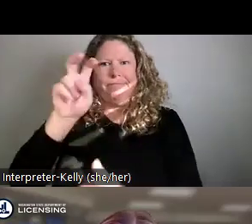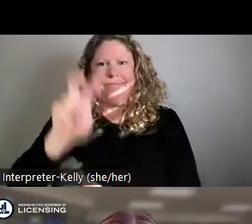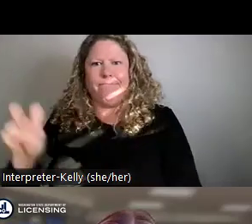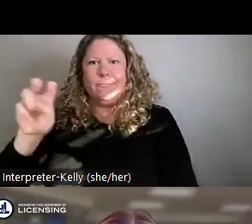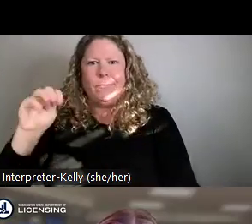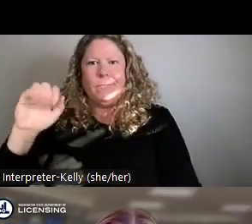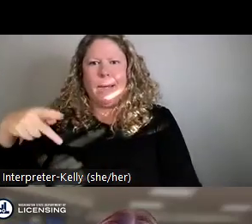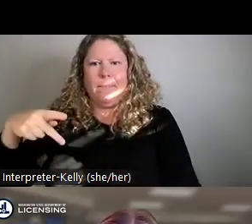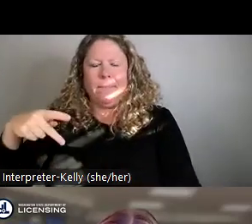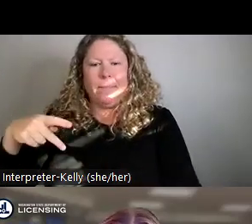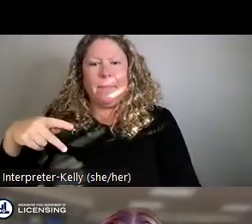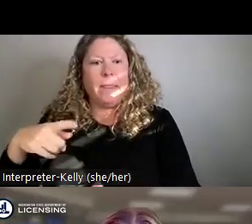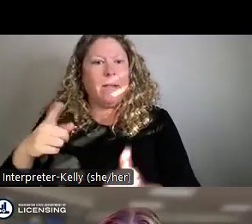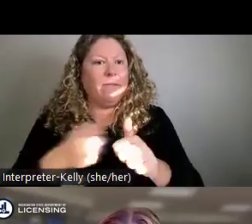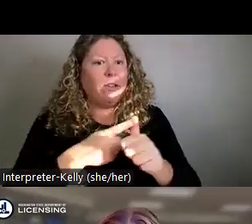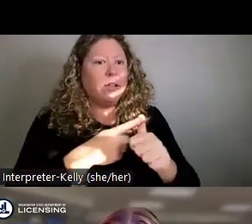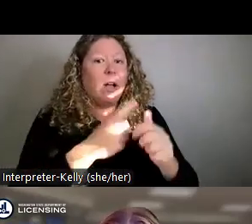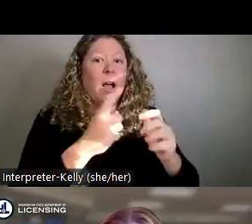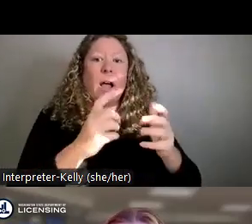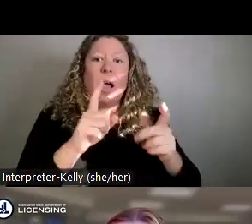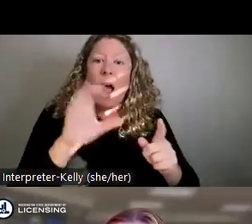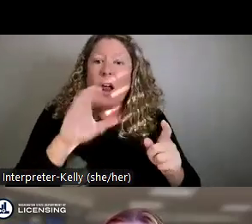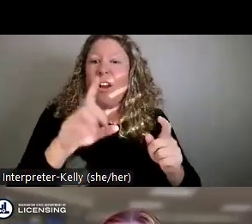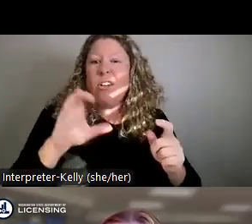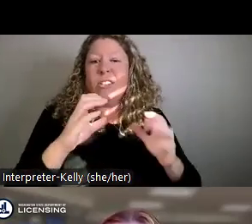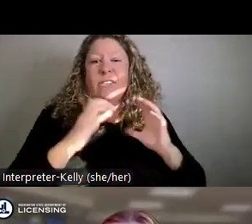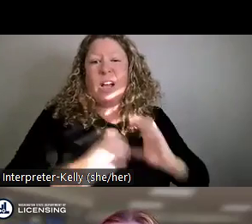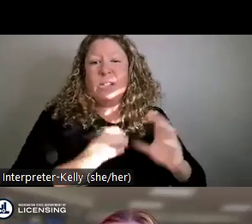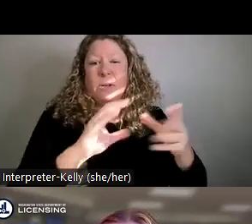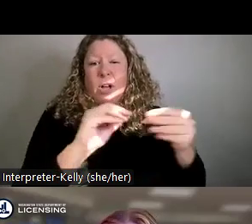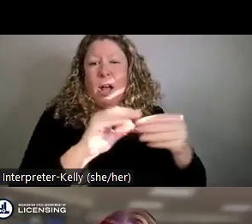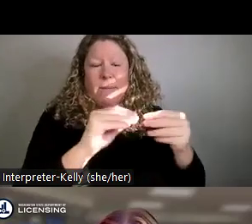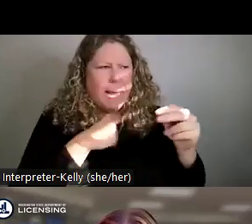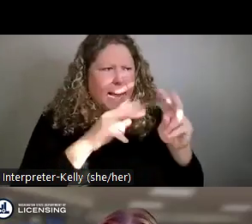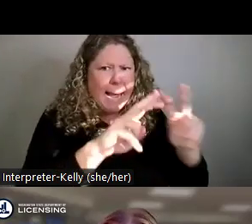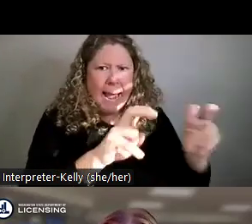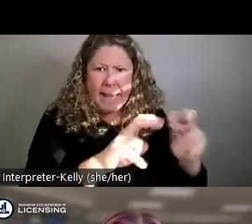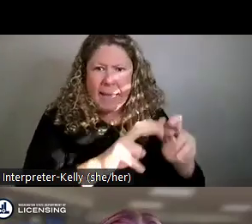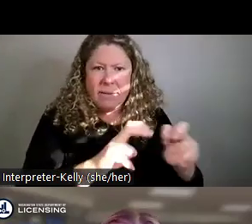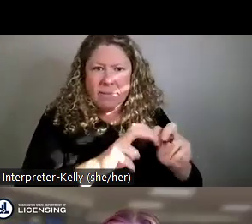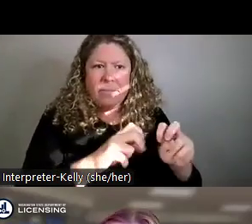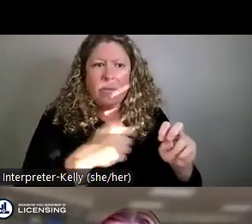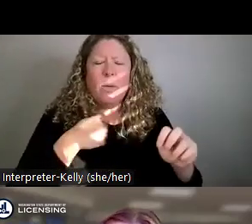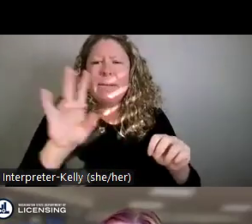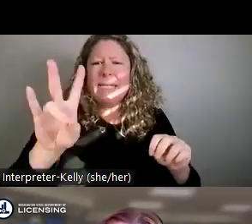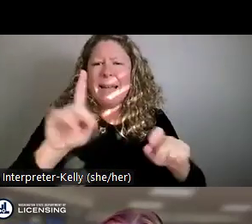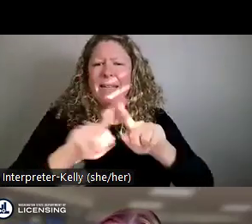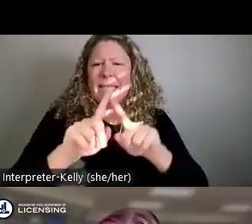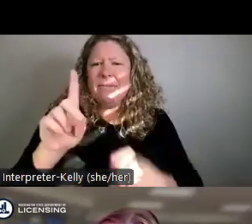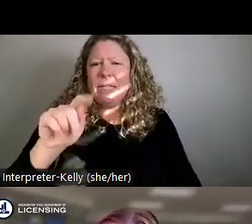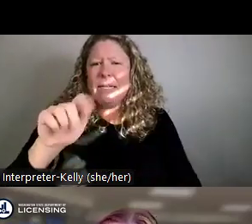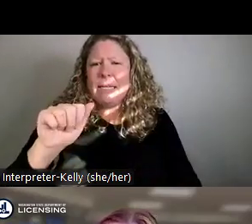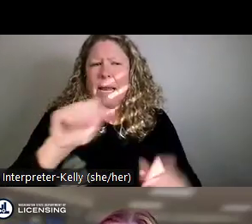off by analyzing hundreds of customer comments, which I pulled from 7 different data sets that we have here at